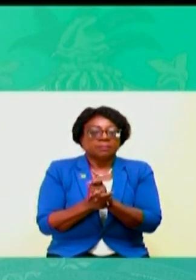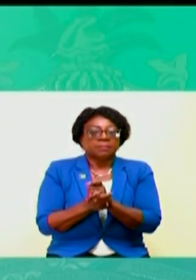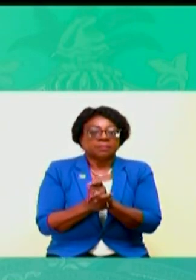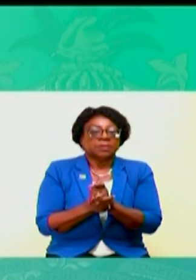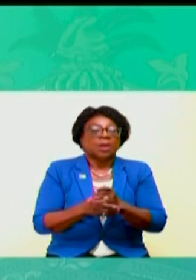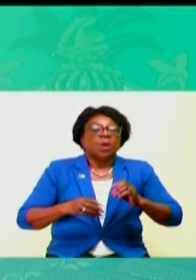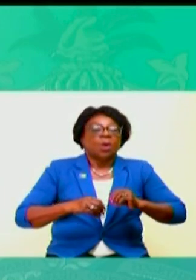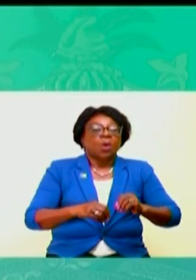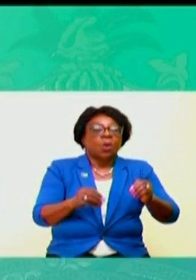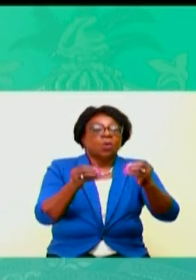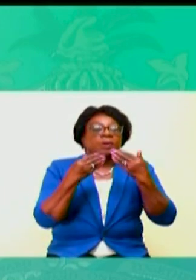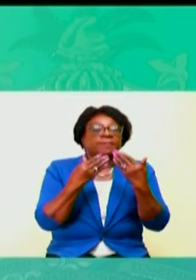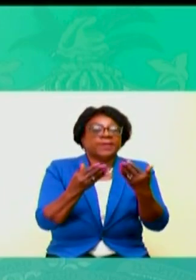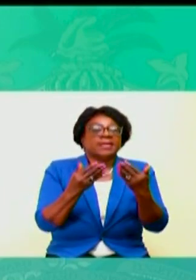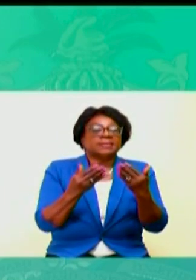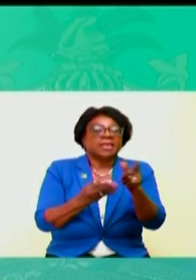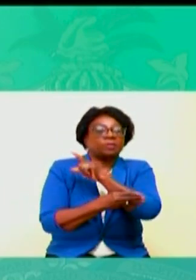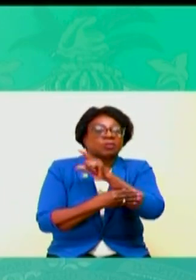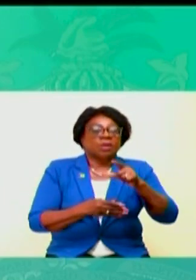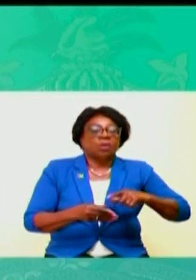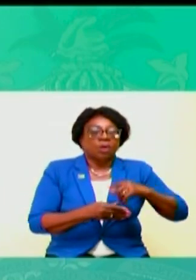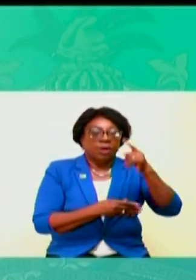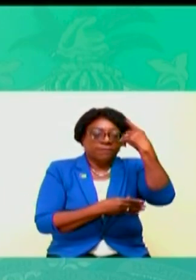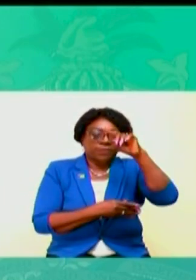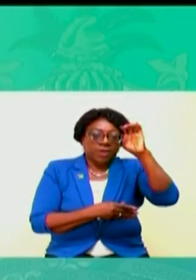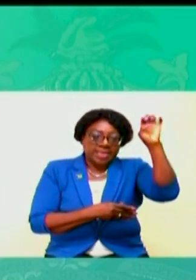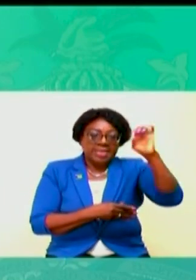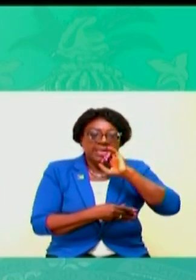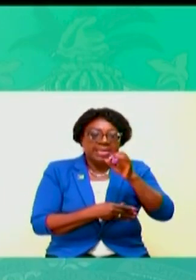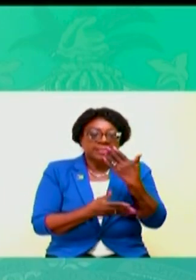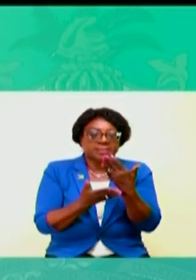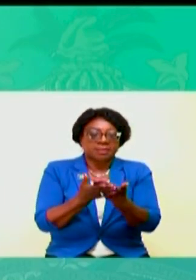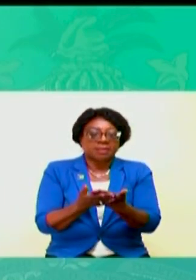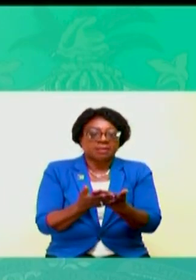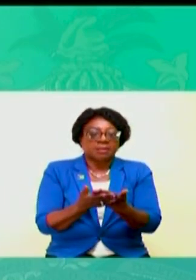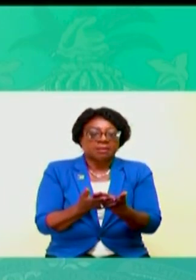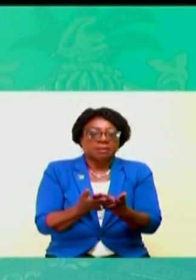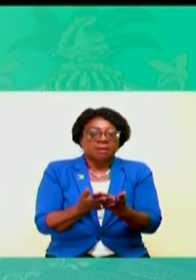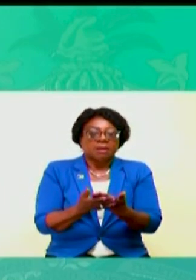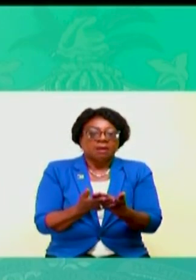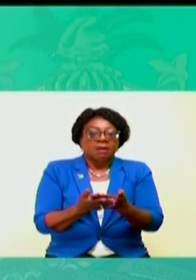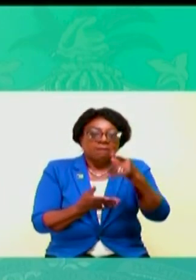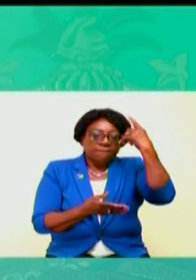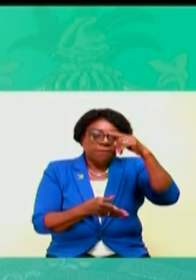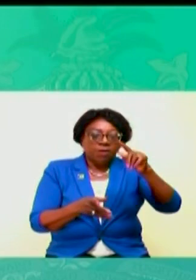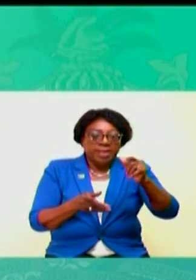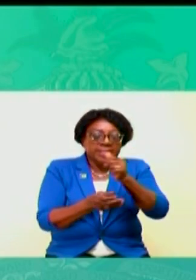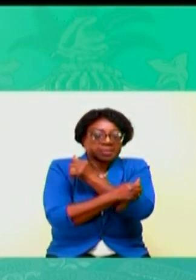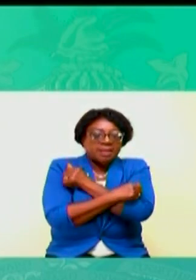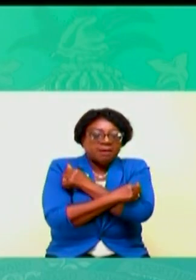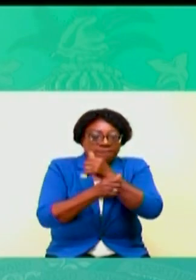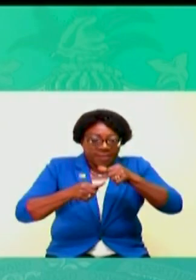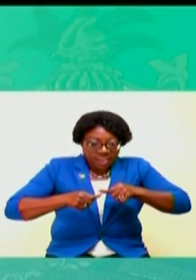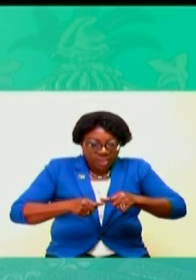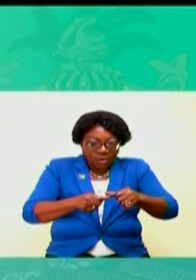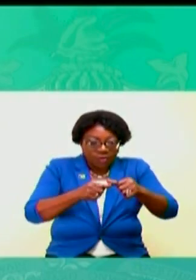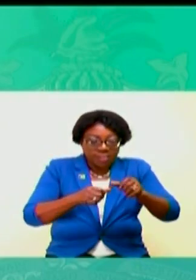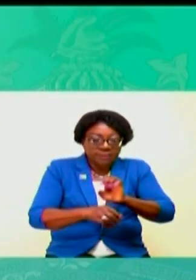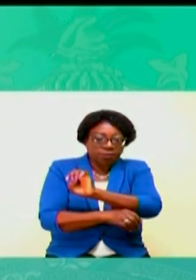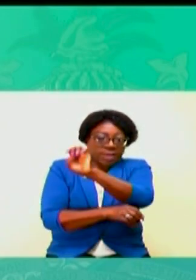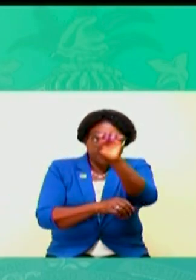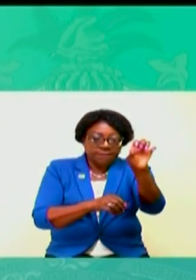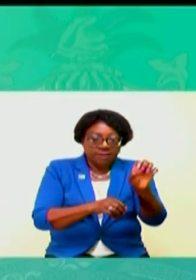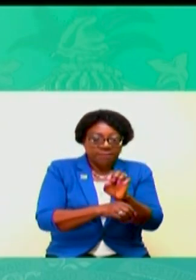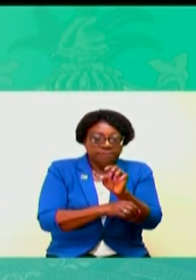Oh, give thanks unto the Lord, for he is good, for his steadfast love endures forever. Today, Mr.